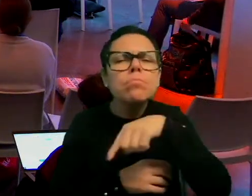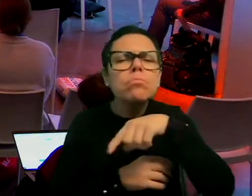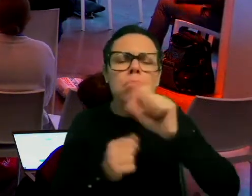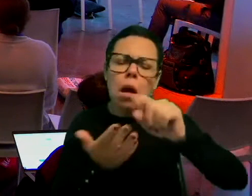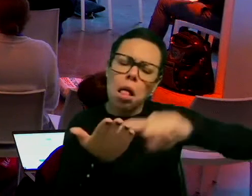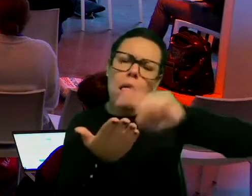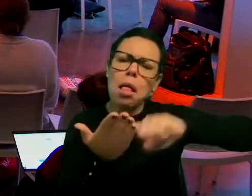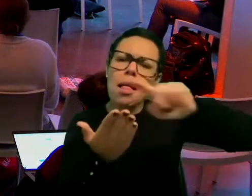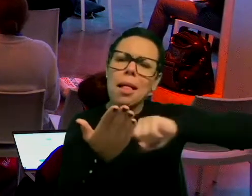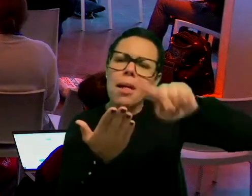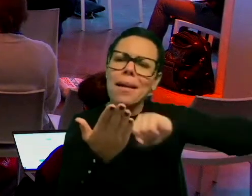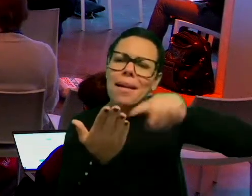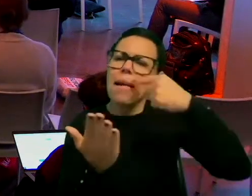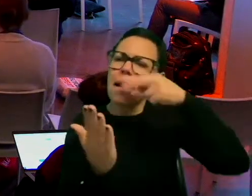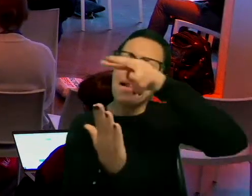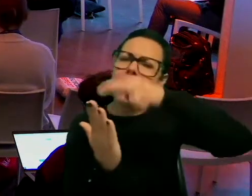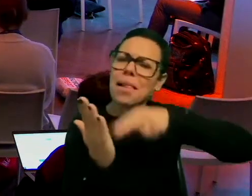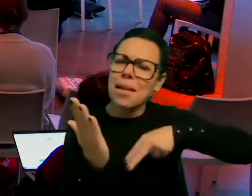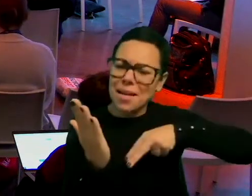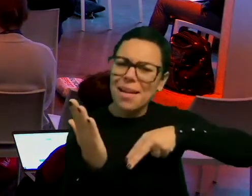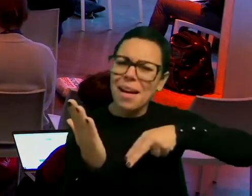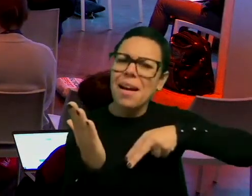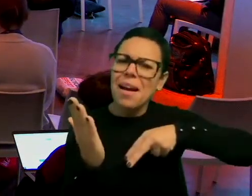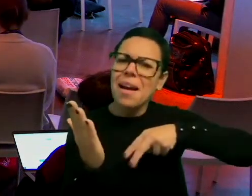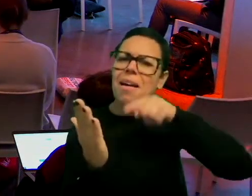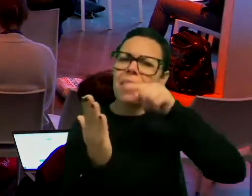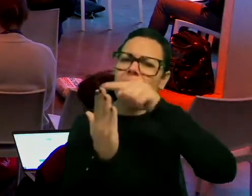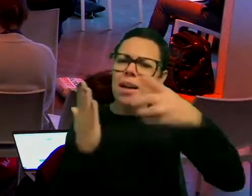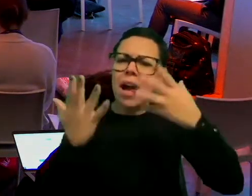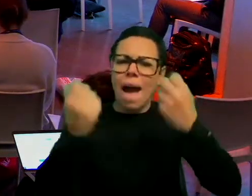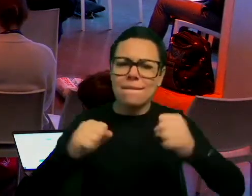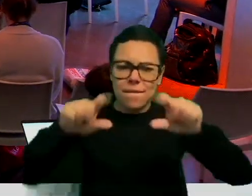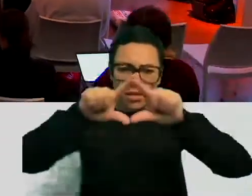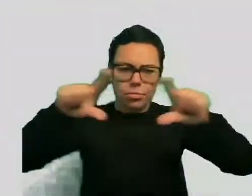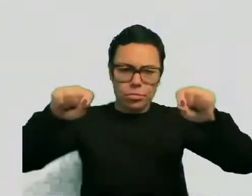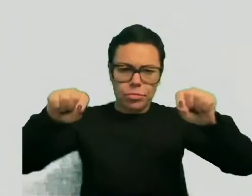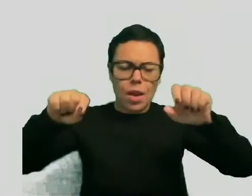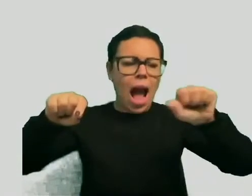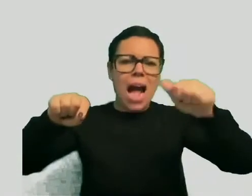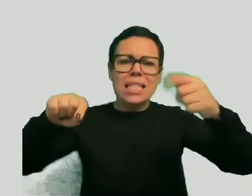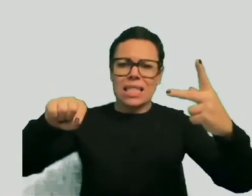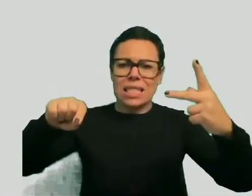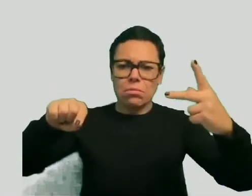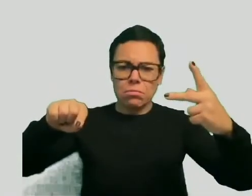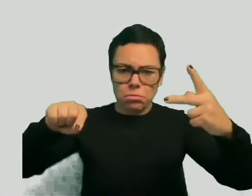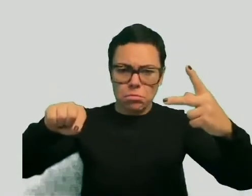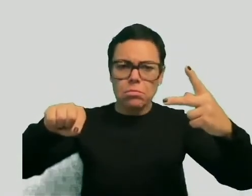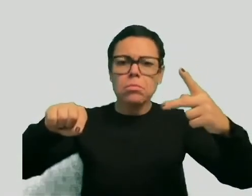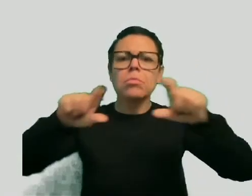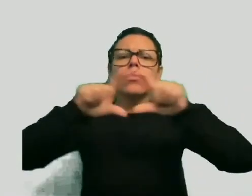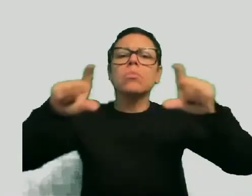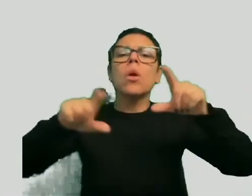you see the Ask a Question button. If you hit that and you submit a question, you don't do a question, but do a